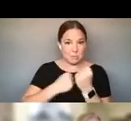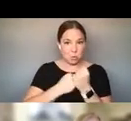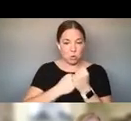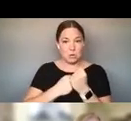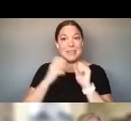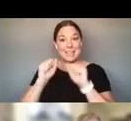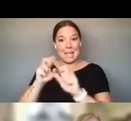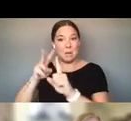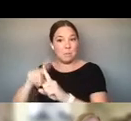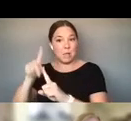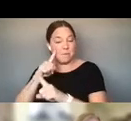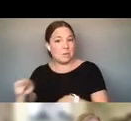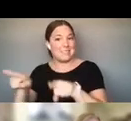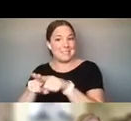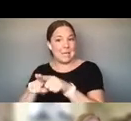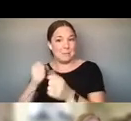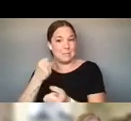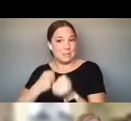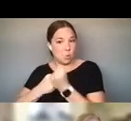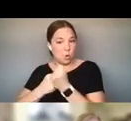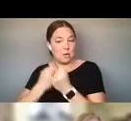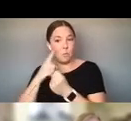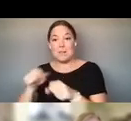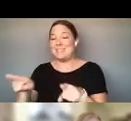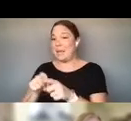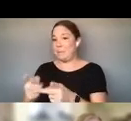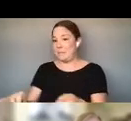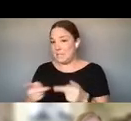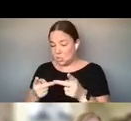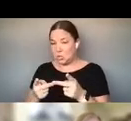same support for the same position with ARP funding?